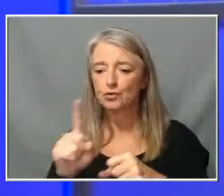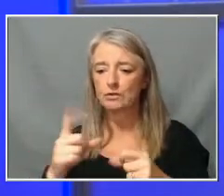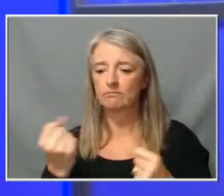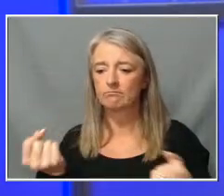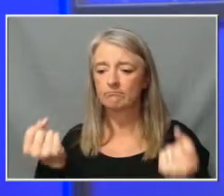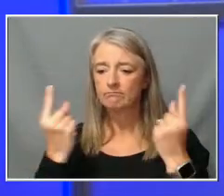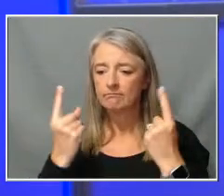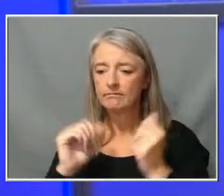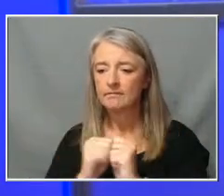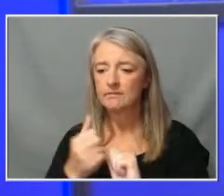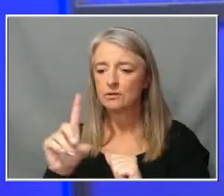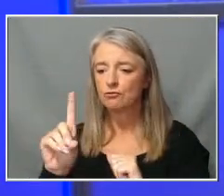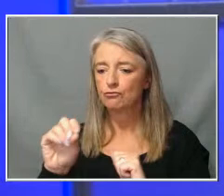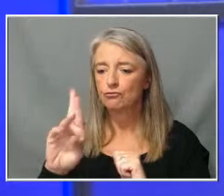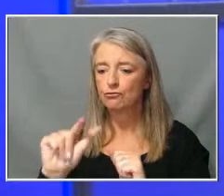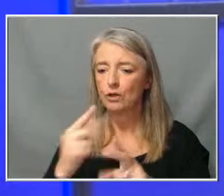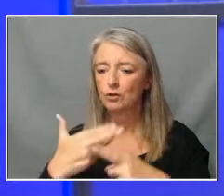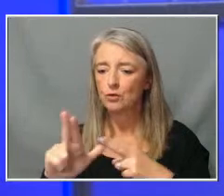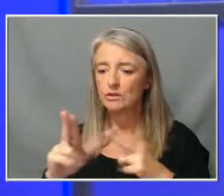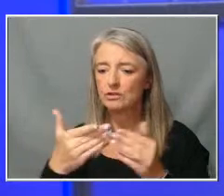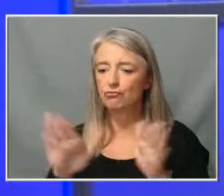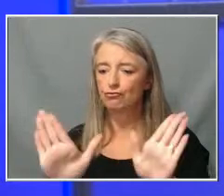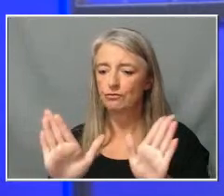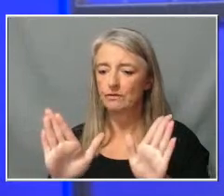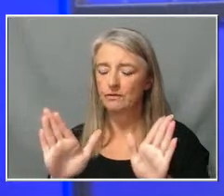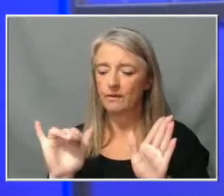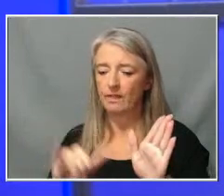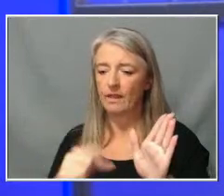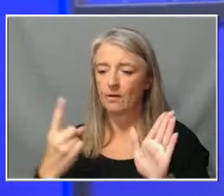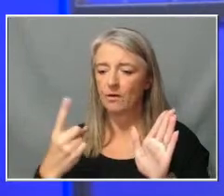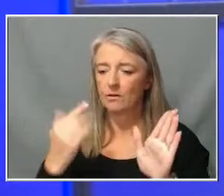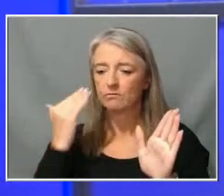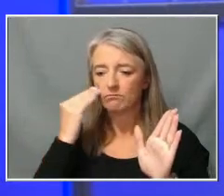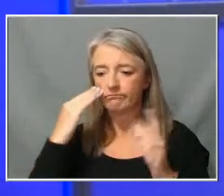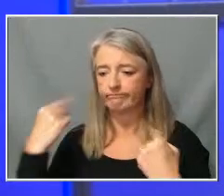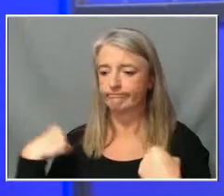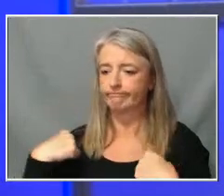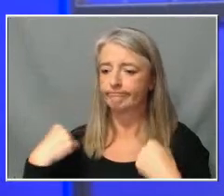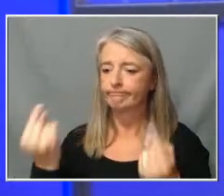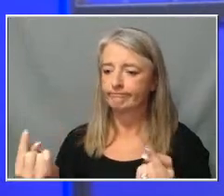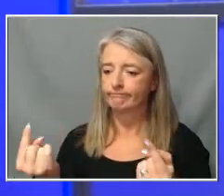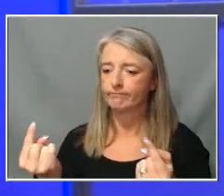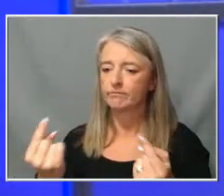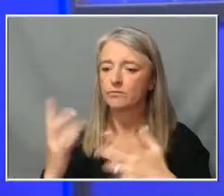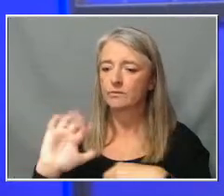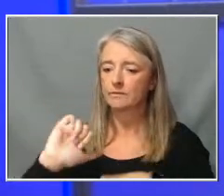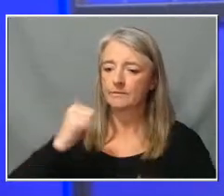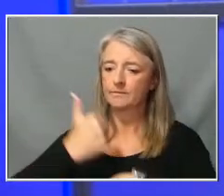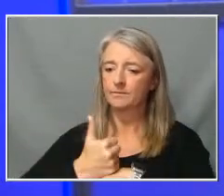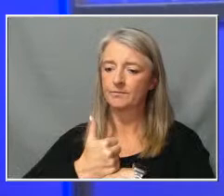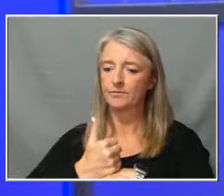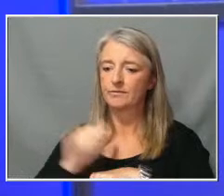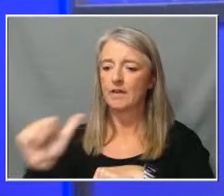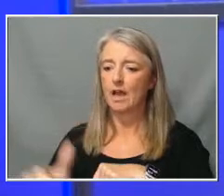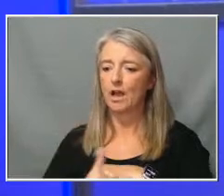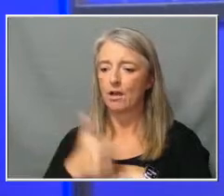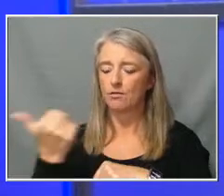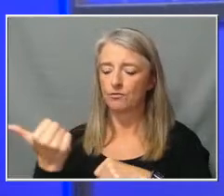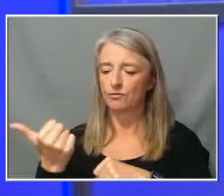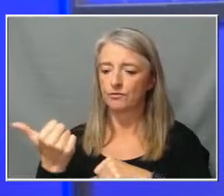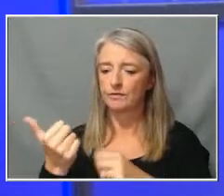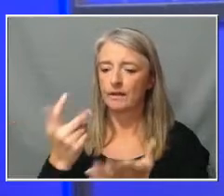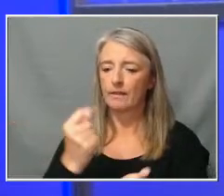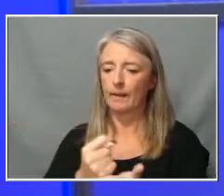drug shortages in general. And for this one, we have known about it. We have put in place alternative